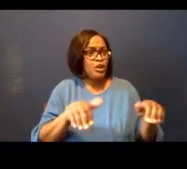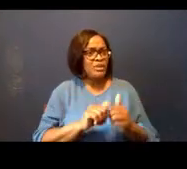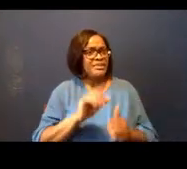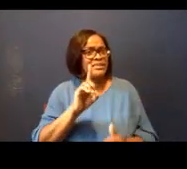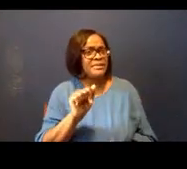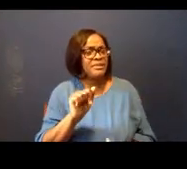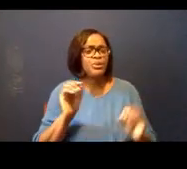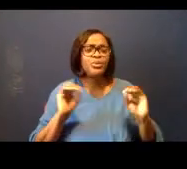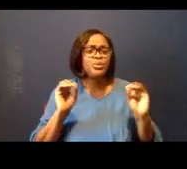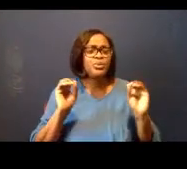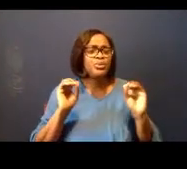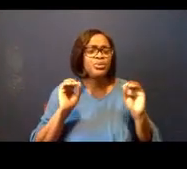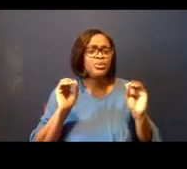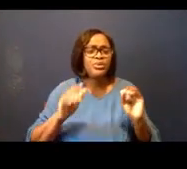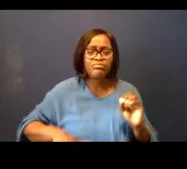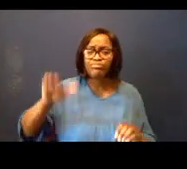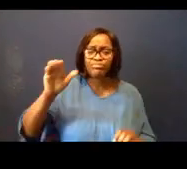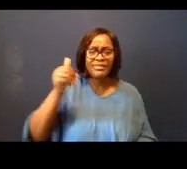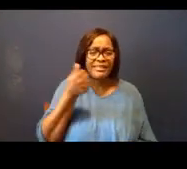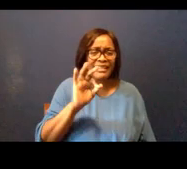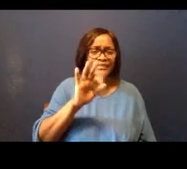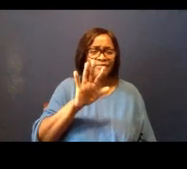I saw my mom